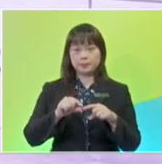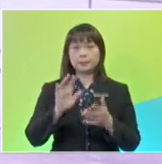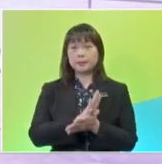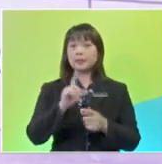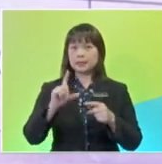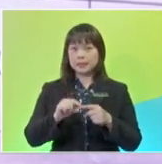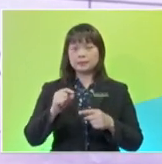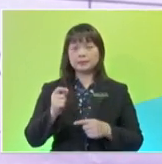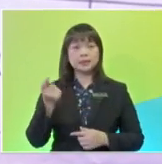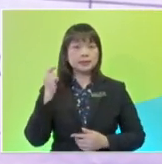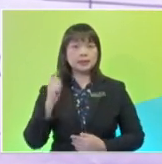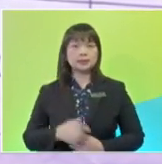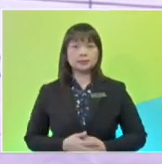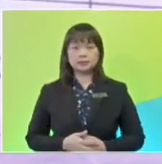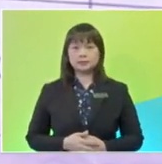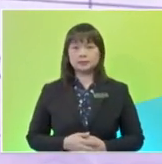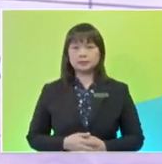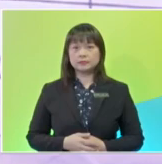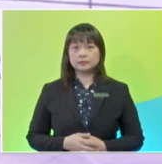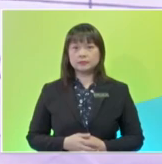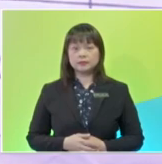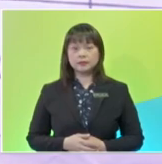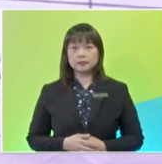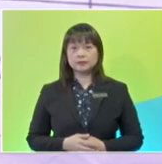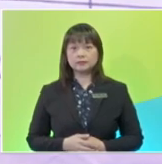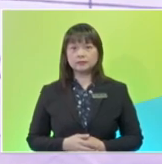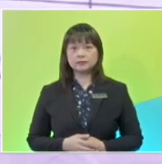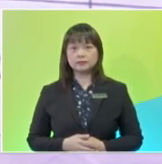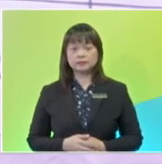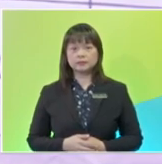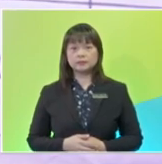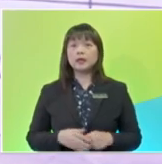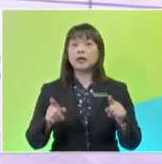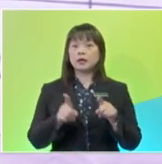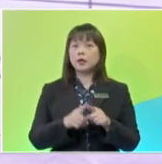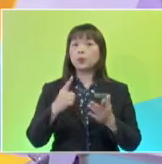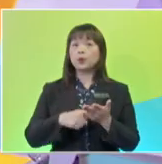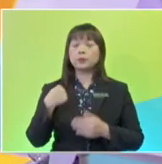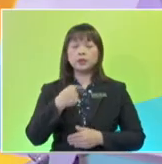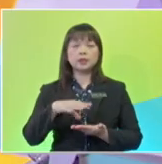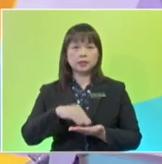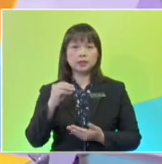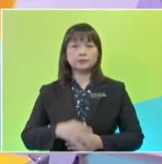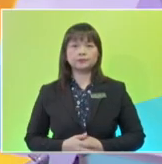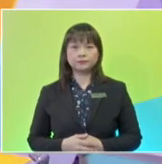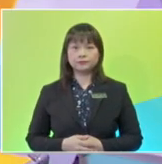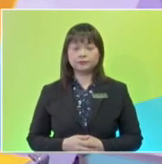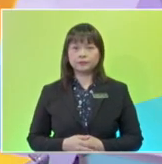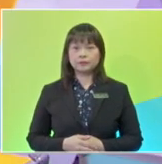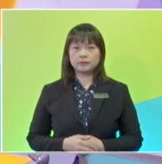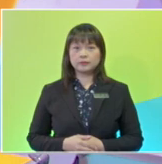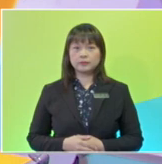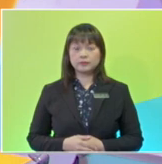know the hand picking is the best method, like what Mr. Q has taught us. Hello, Mr. Q, welcome back. Hi, hello,